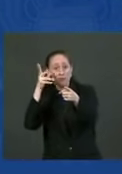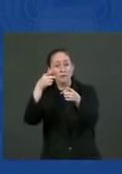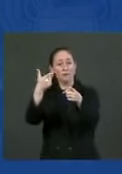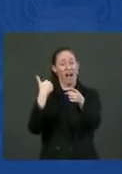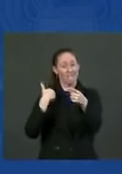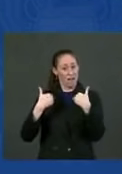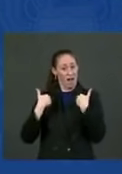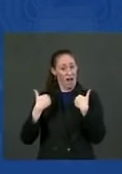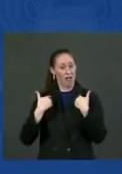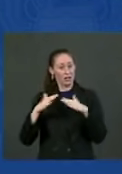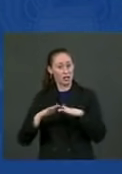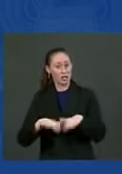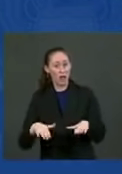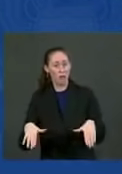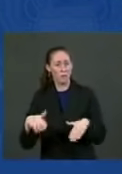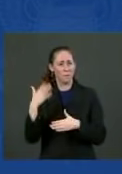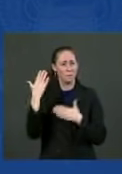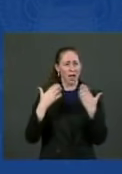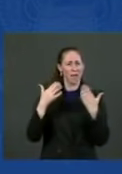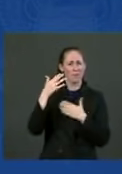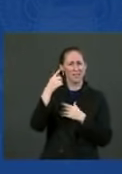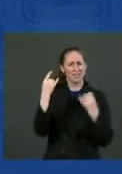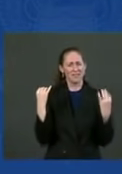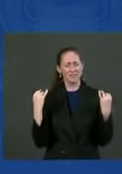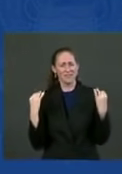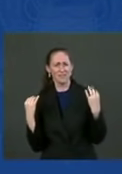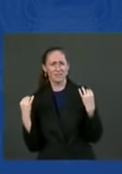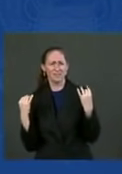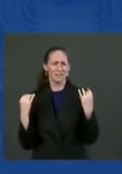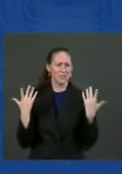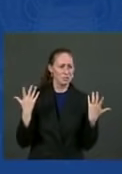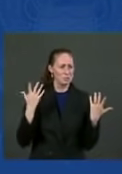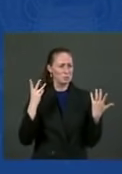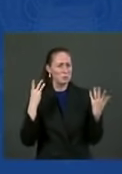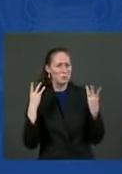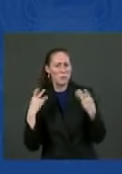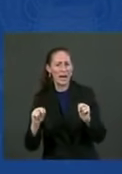wondering, when will it be the vaccine available for them?